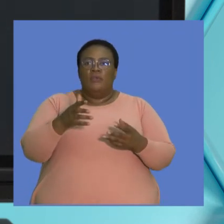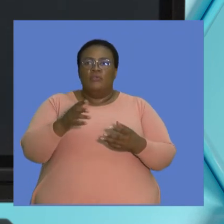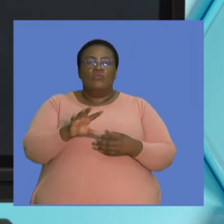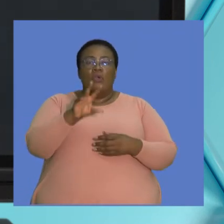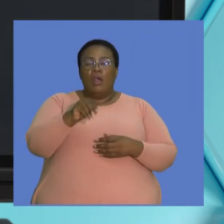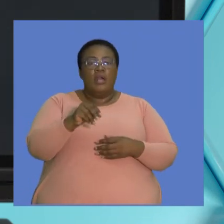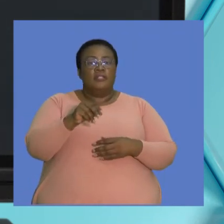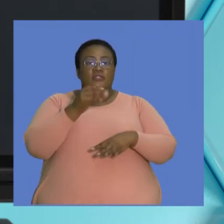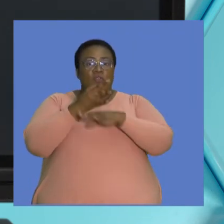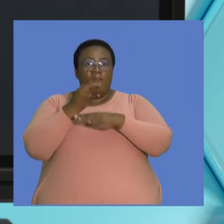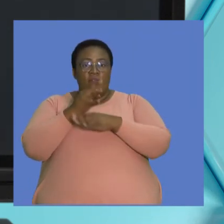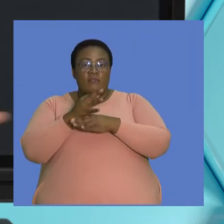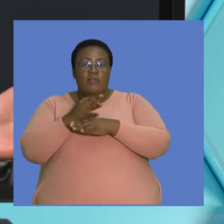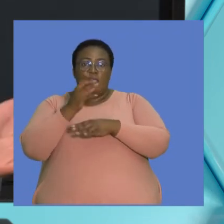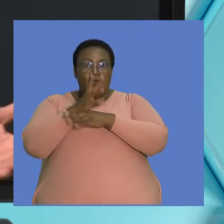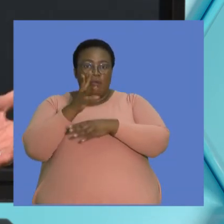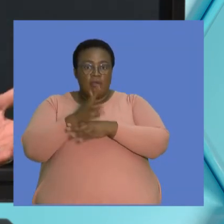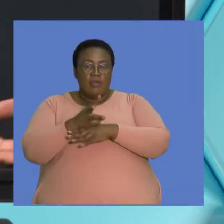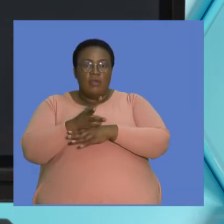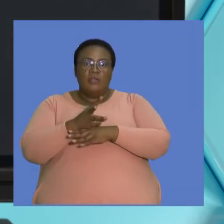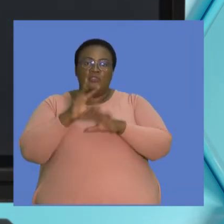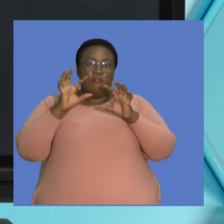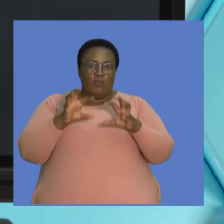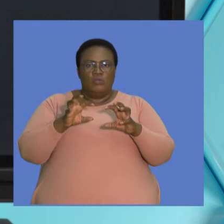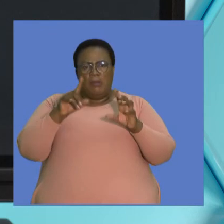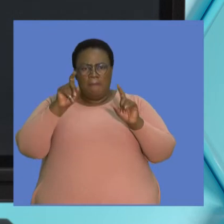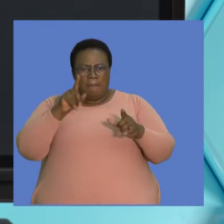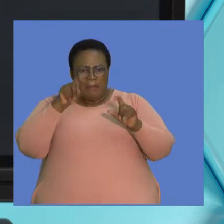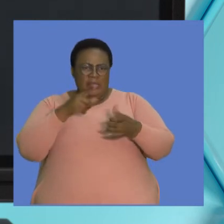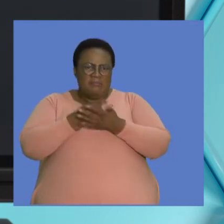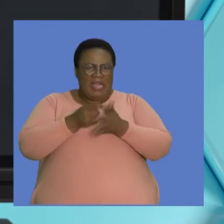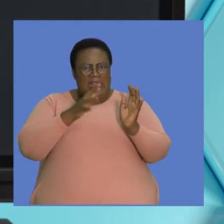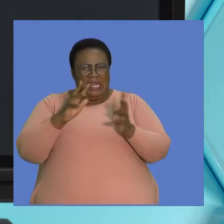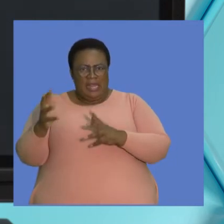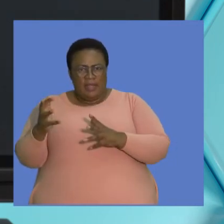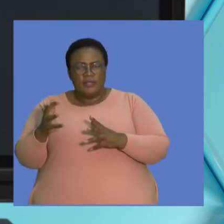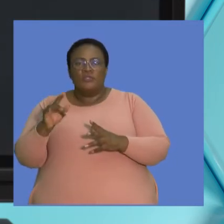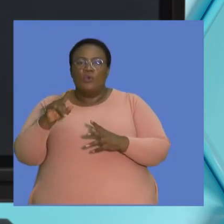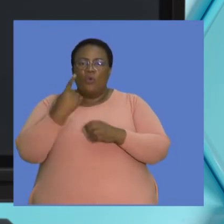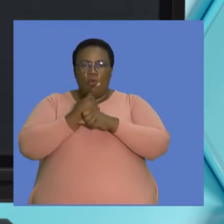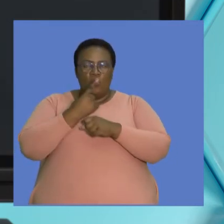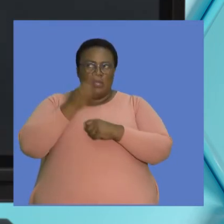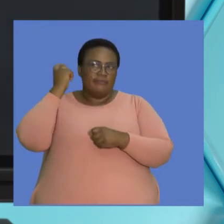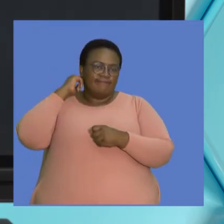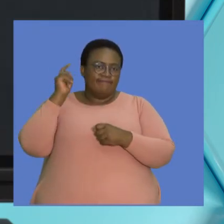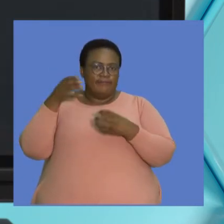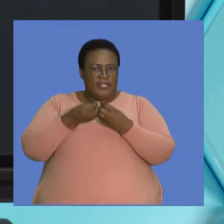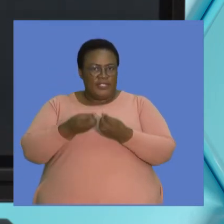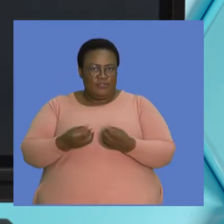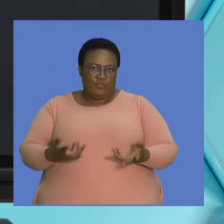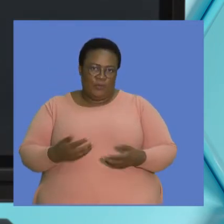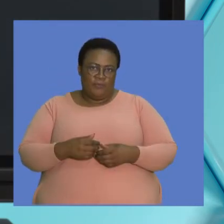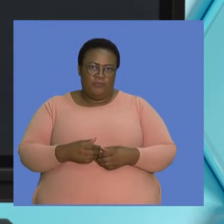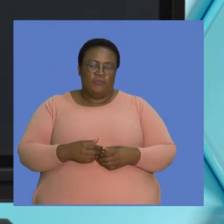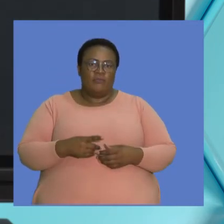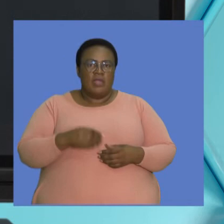when you're forcing your parents to get you a certain gadget and all of that. Just always consider this and then make smart